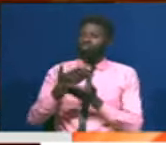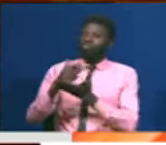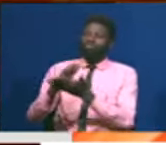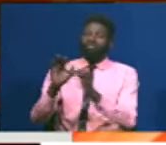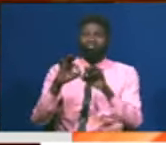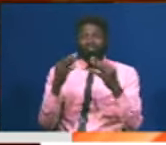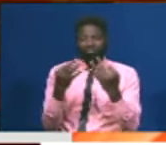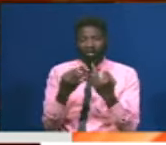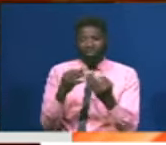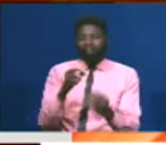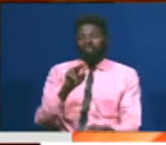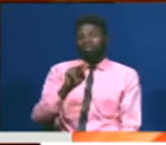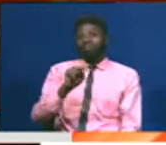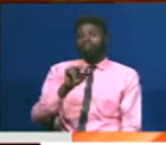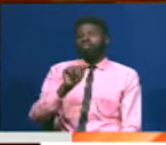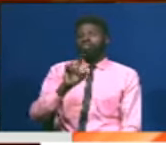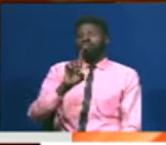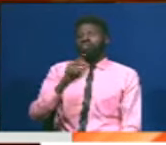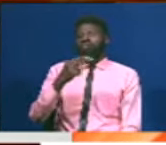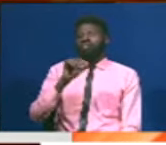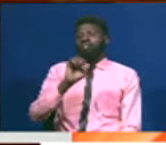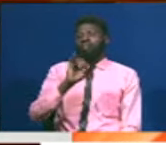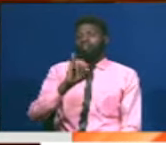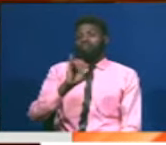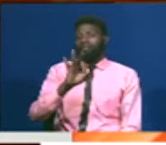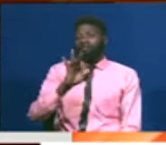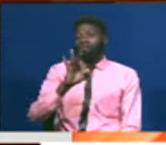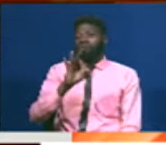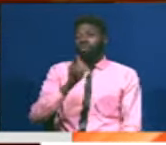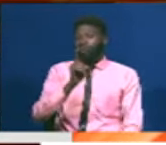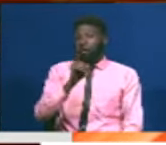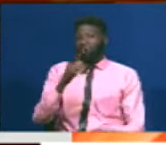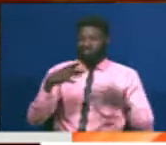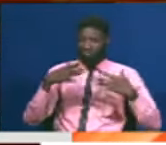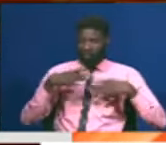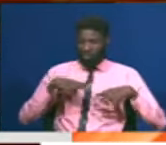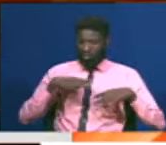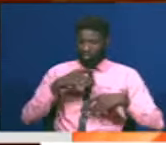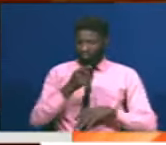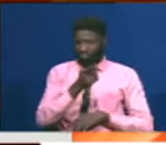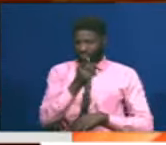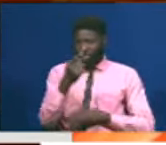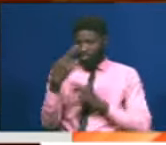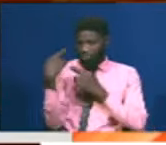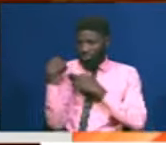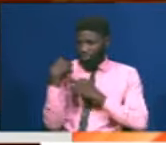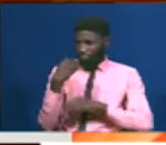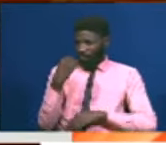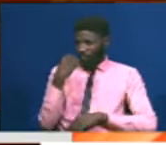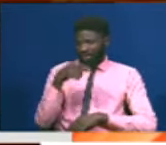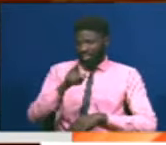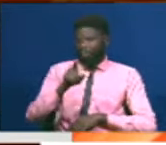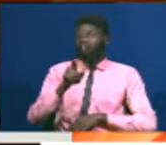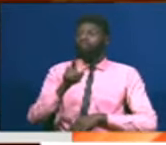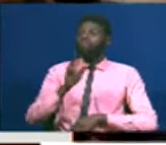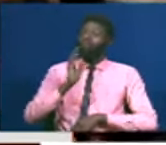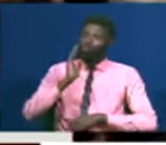cautioned those handling the consignment that they will be personally held responsible in case of any